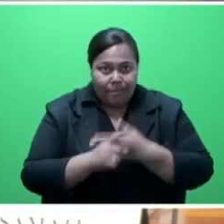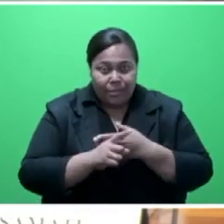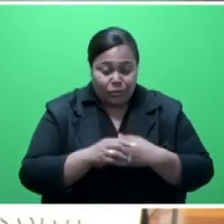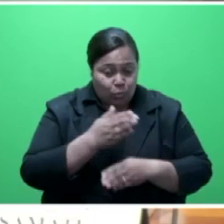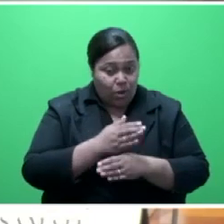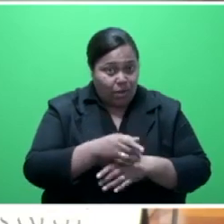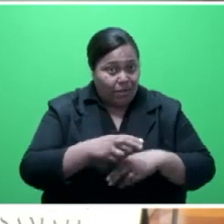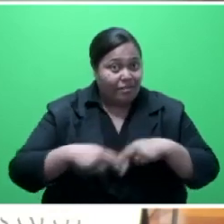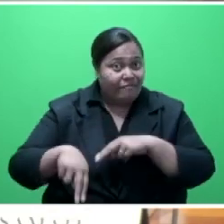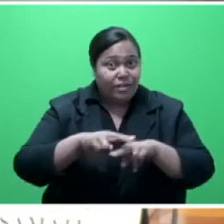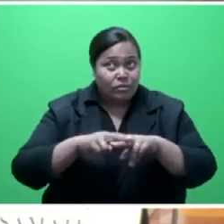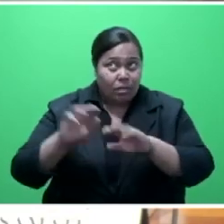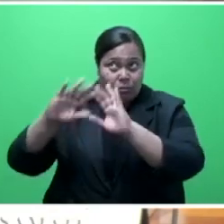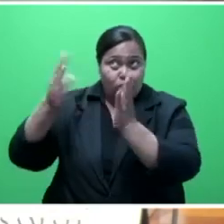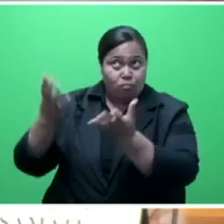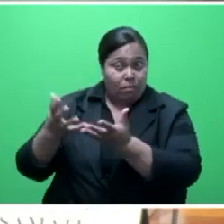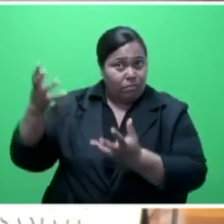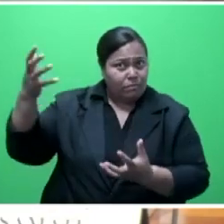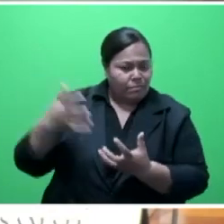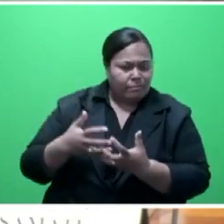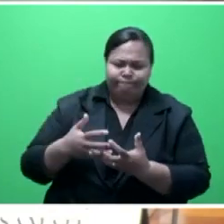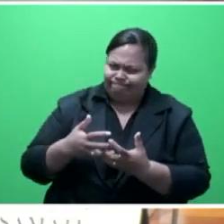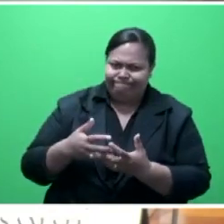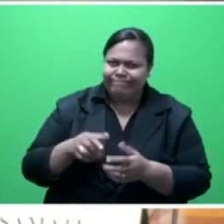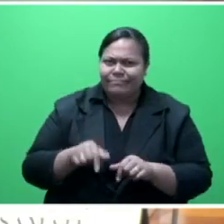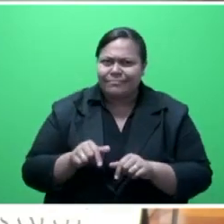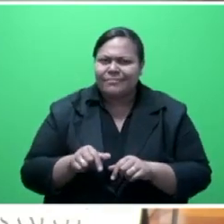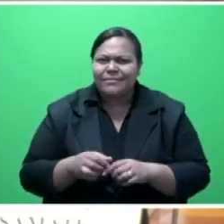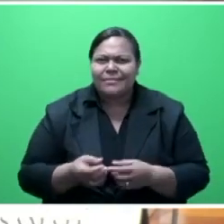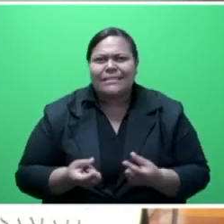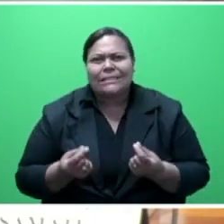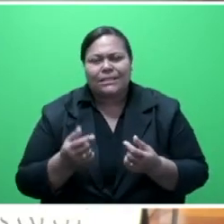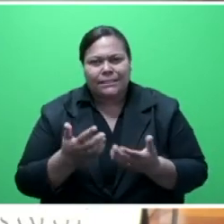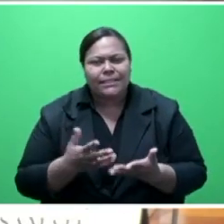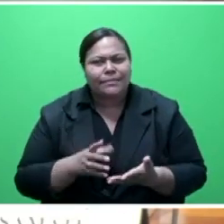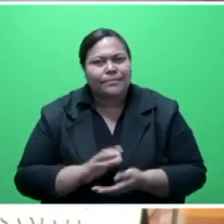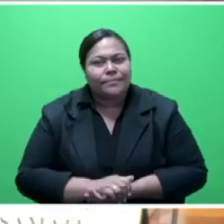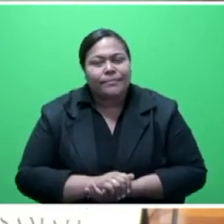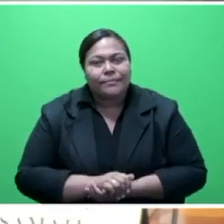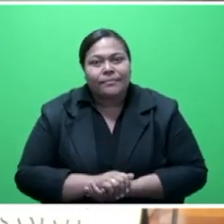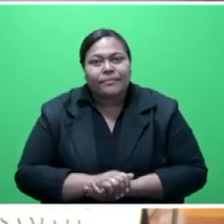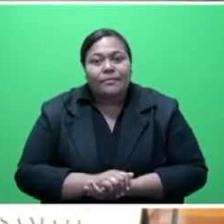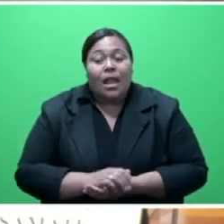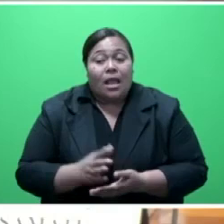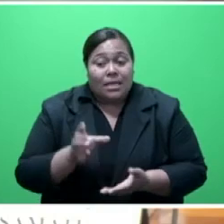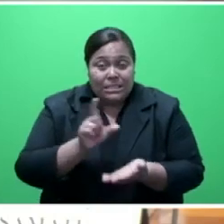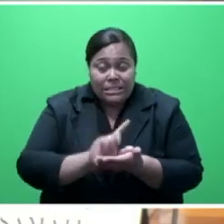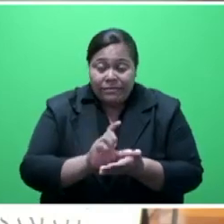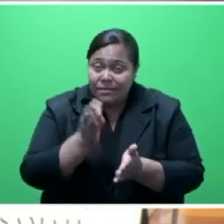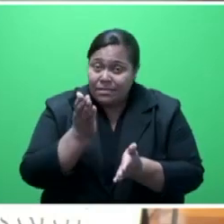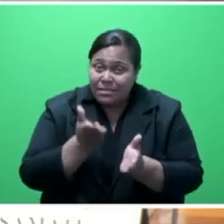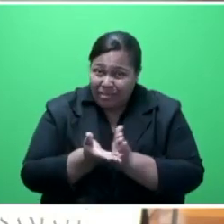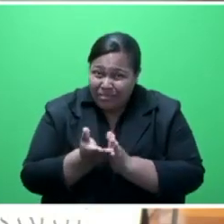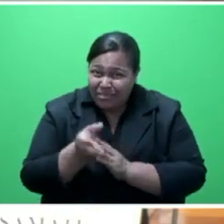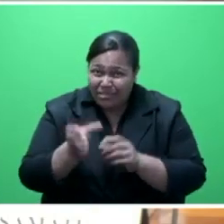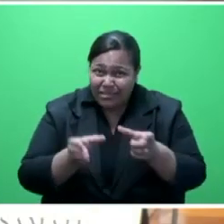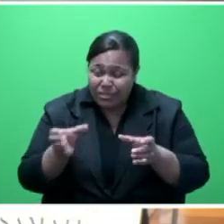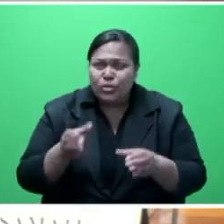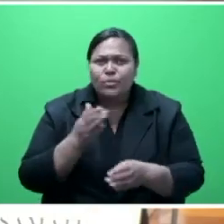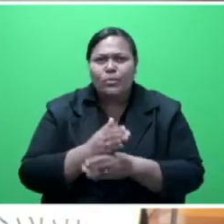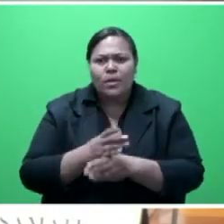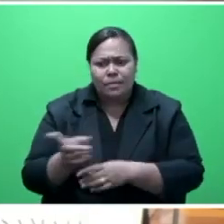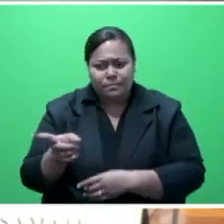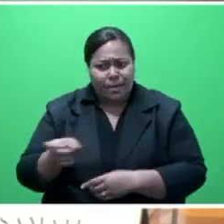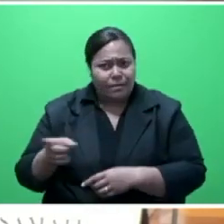these are extraordinary light asks. The fact that salaries in civil service aren't being cut when so many jobs across the